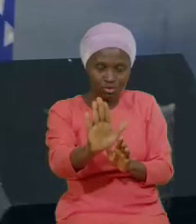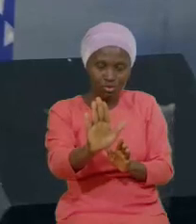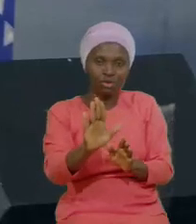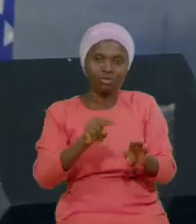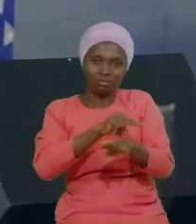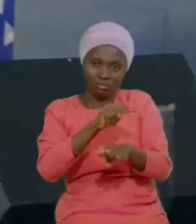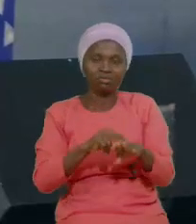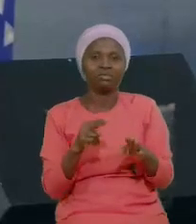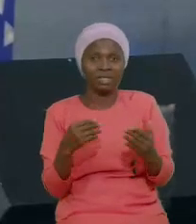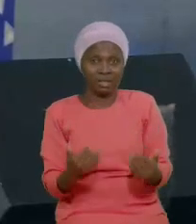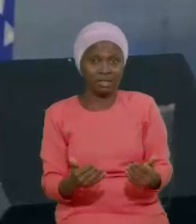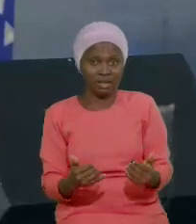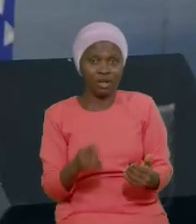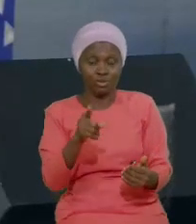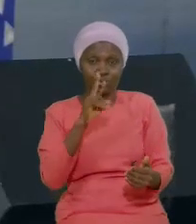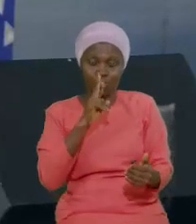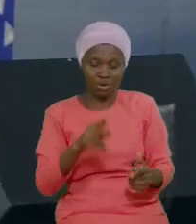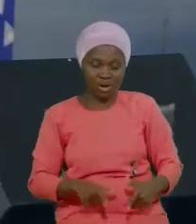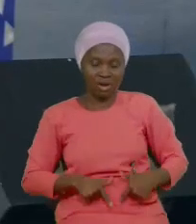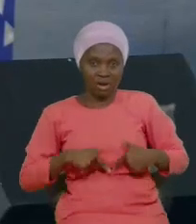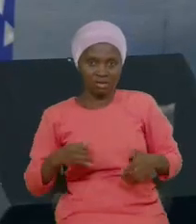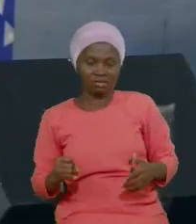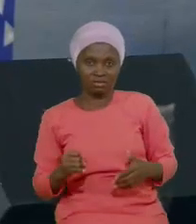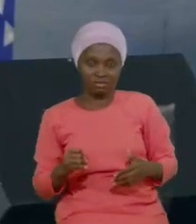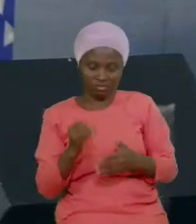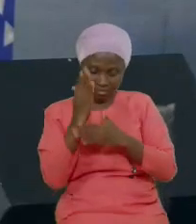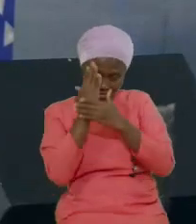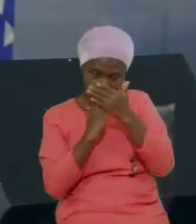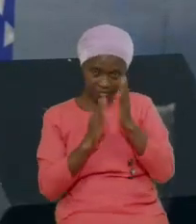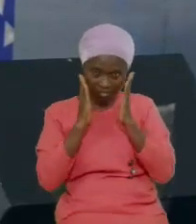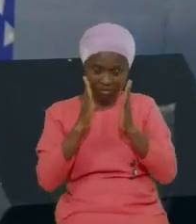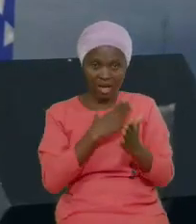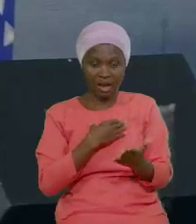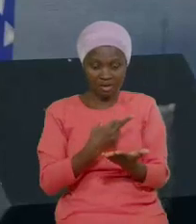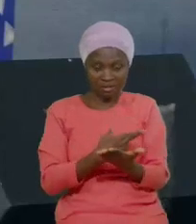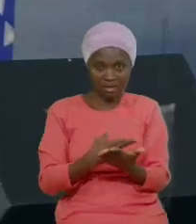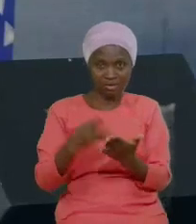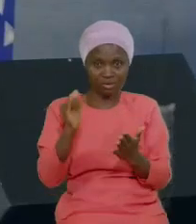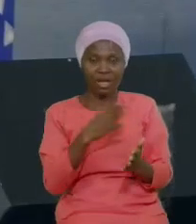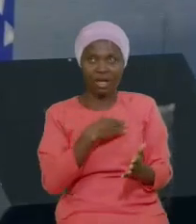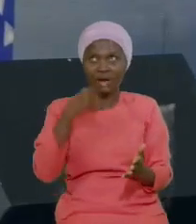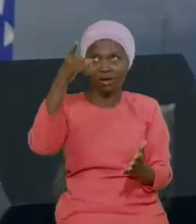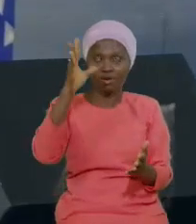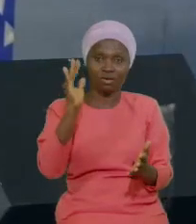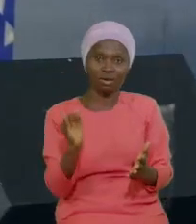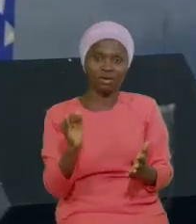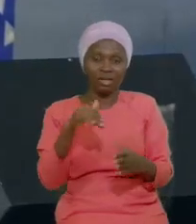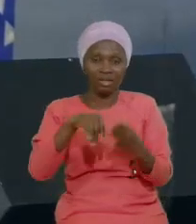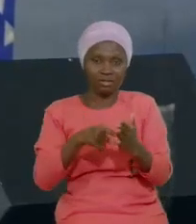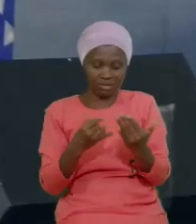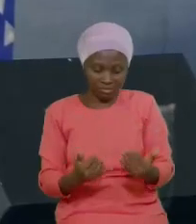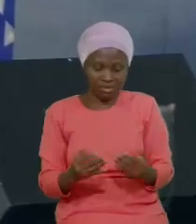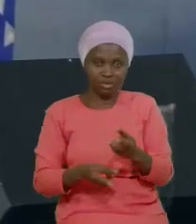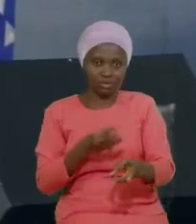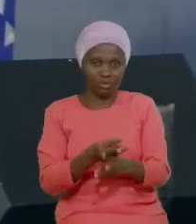Now you live soberly and righteously and godly in this present